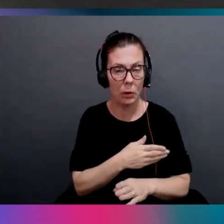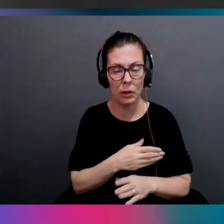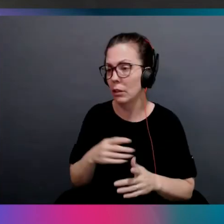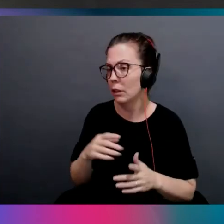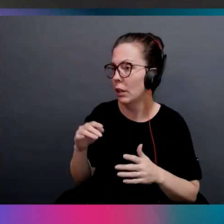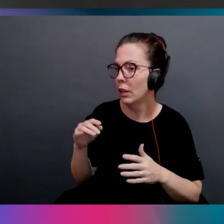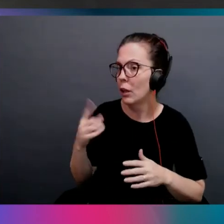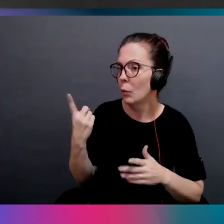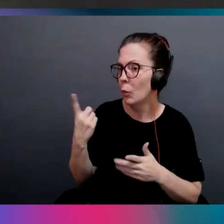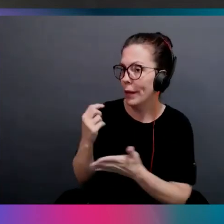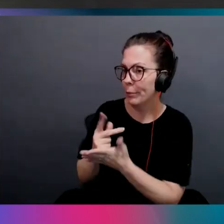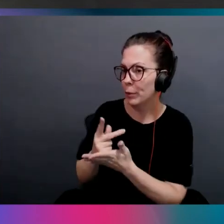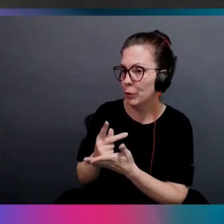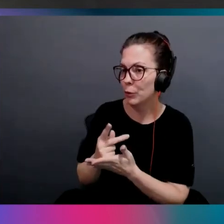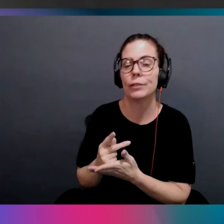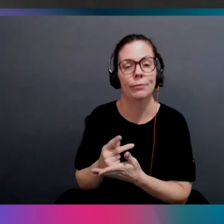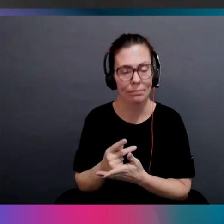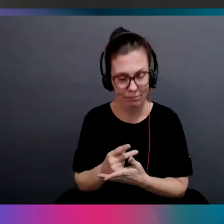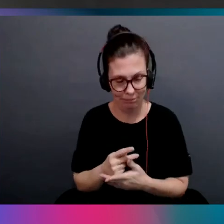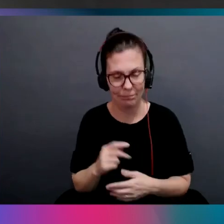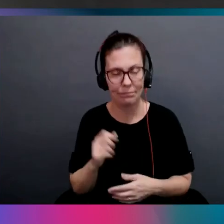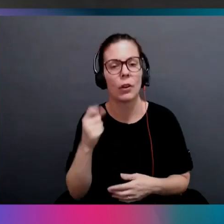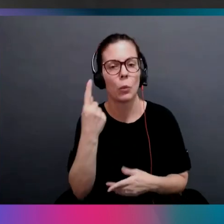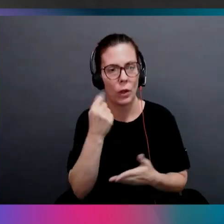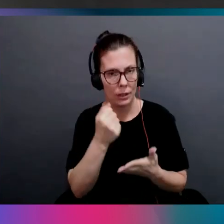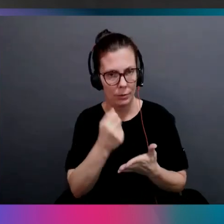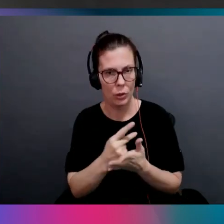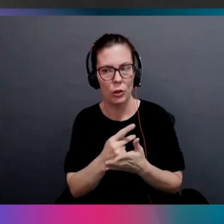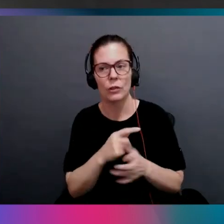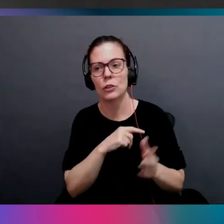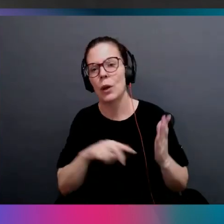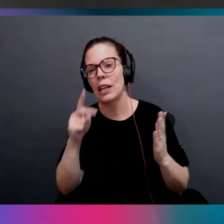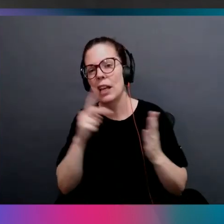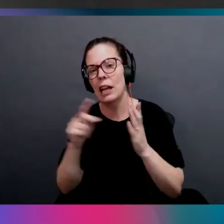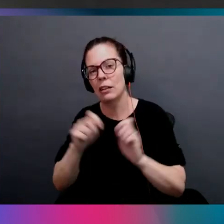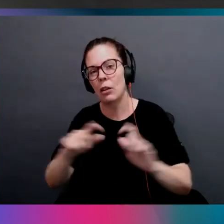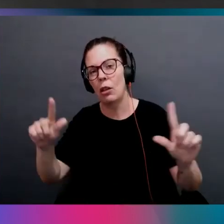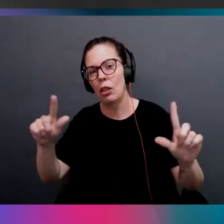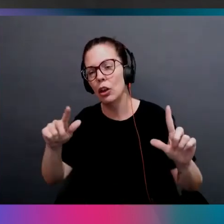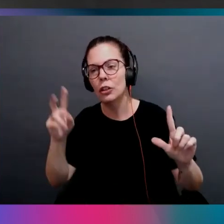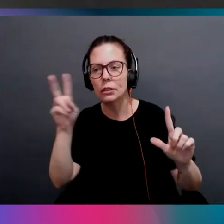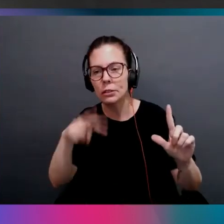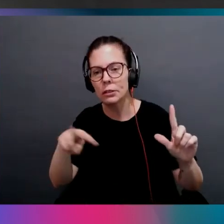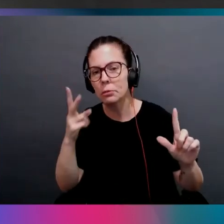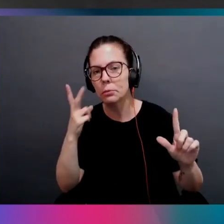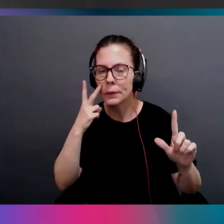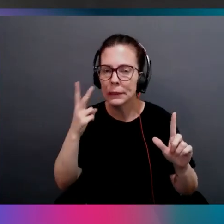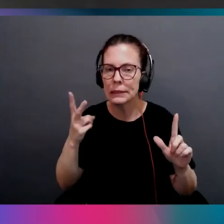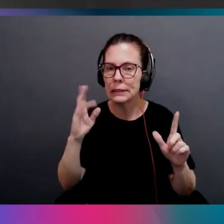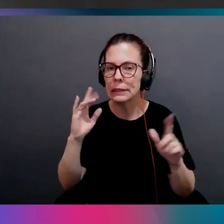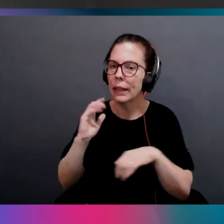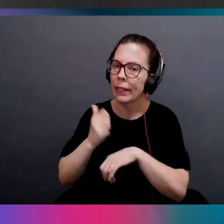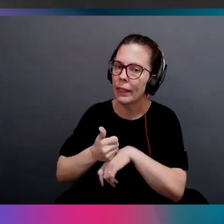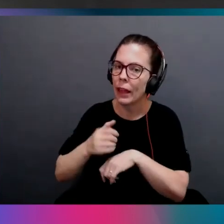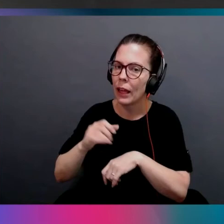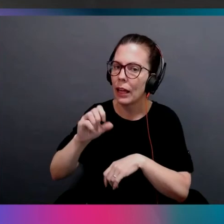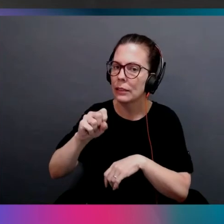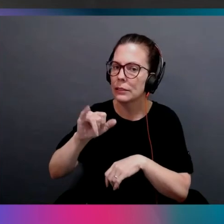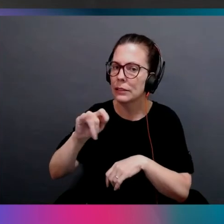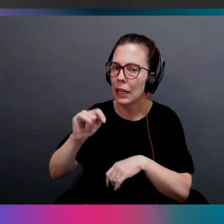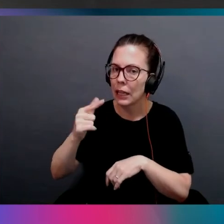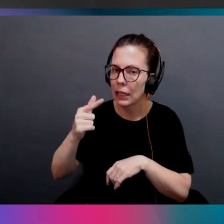approved. One was approved, right? So I can maybe come back in here and take a look at that, and then look at the the settings of where